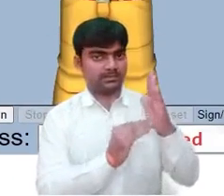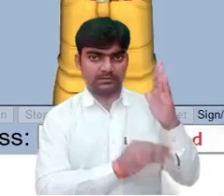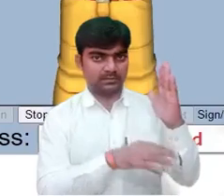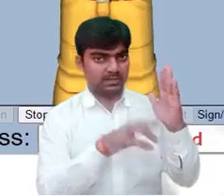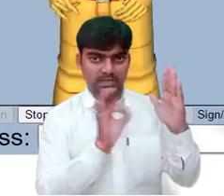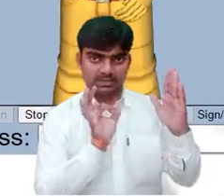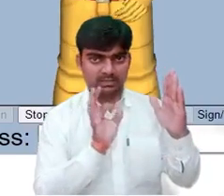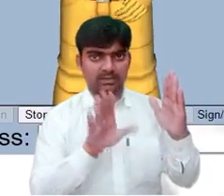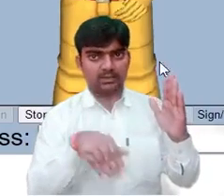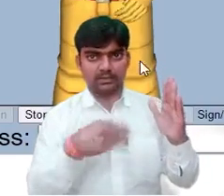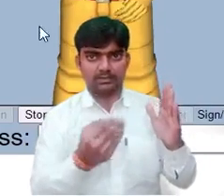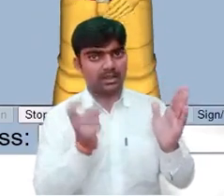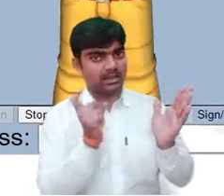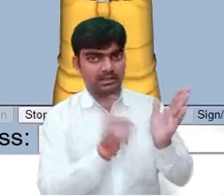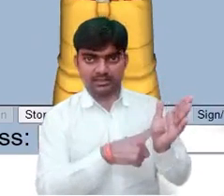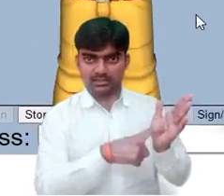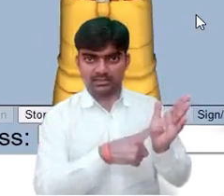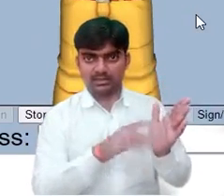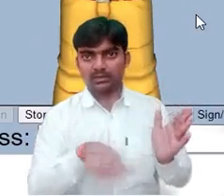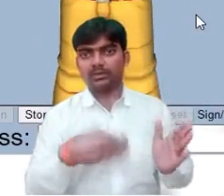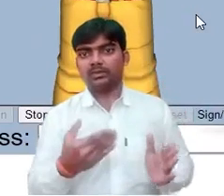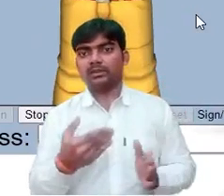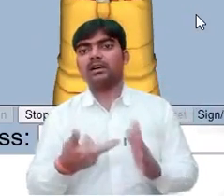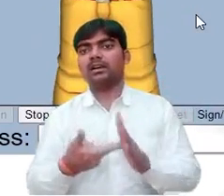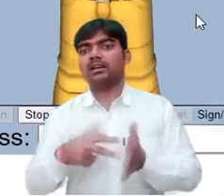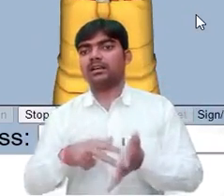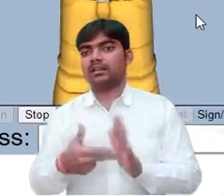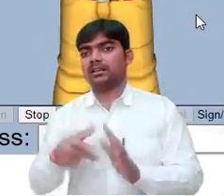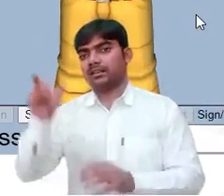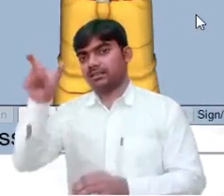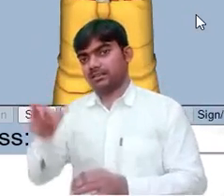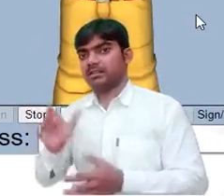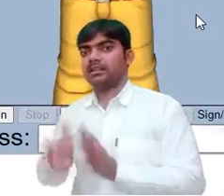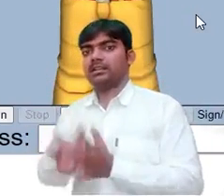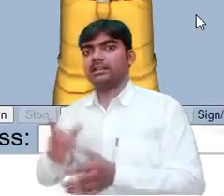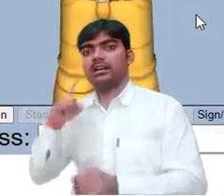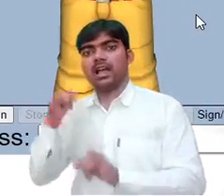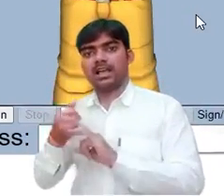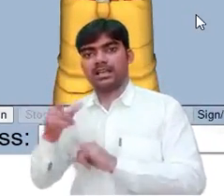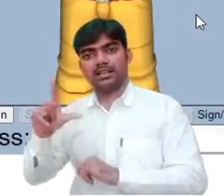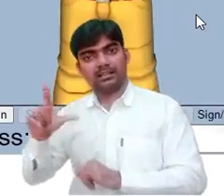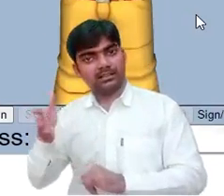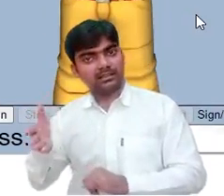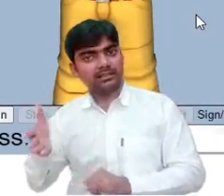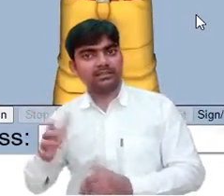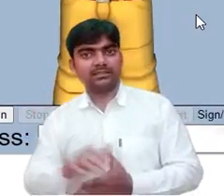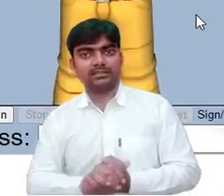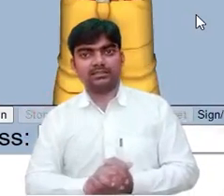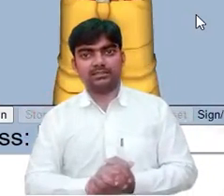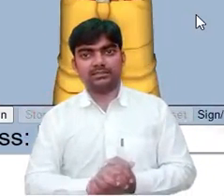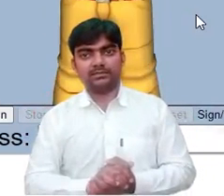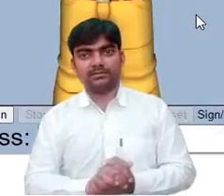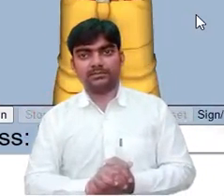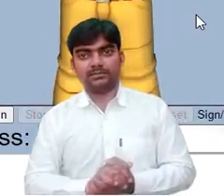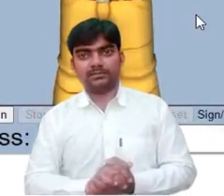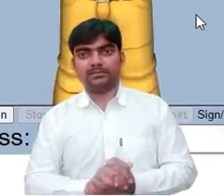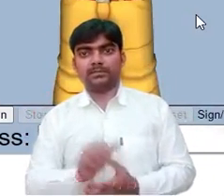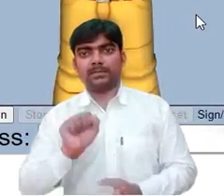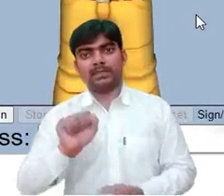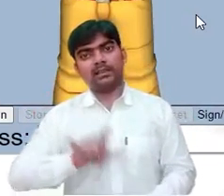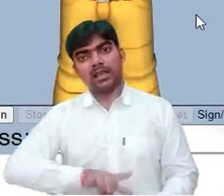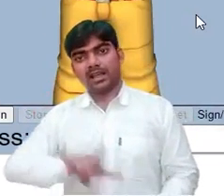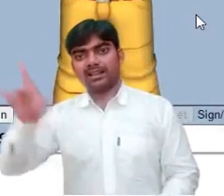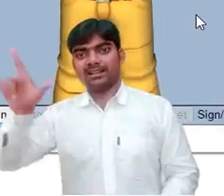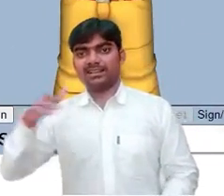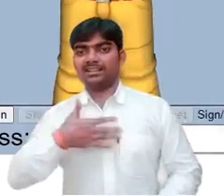on static play, this announcement is also played on the right hand side in Indian Sign Language by the computer